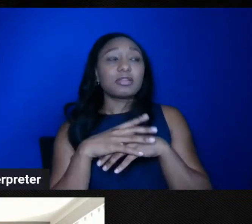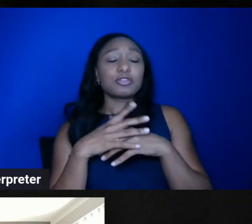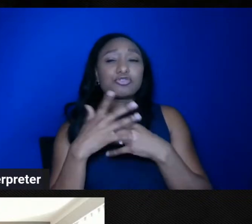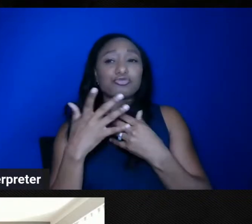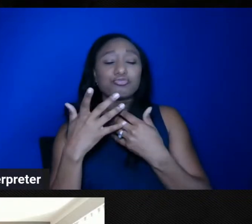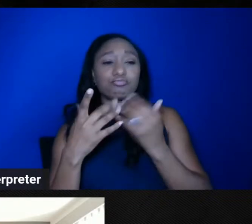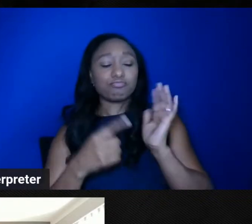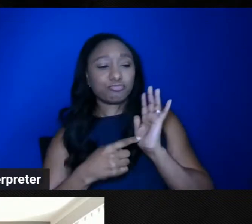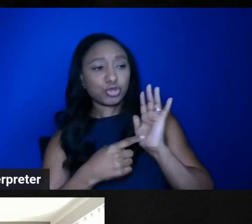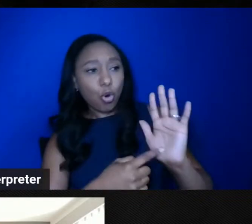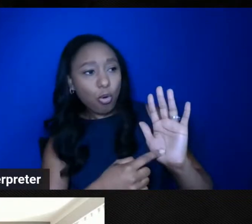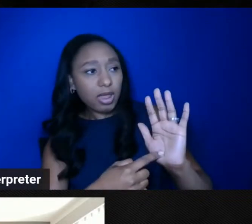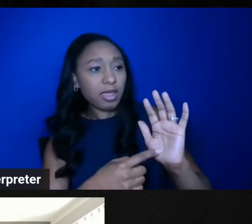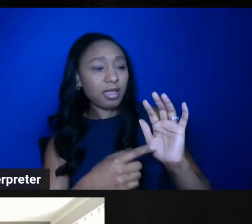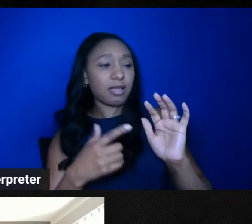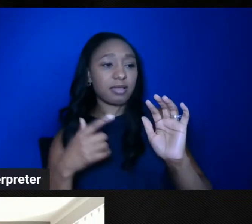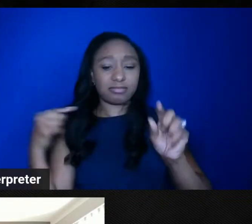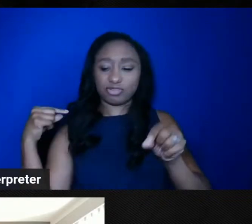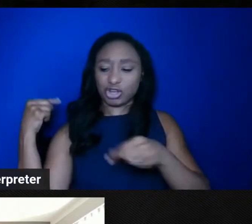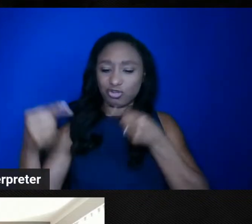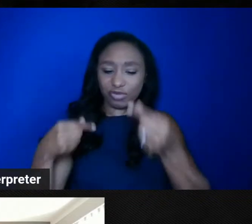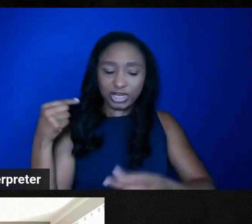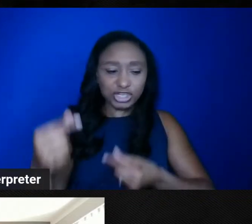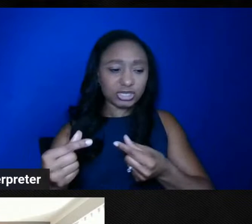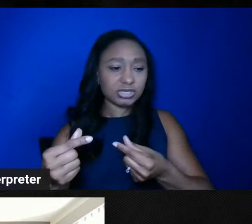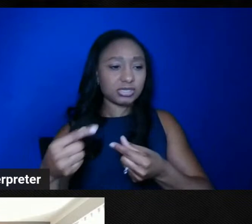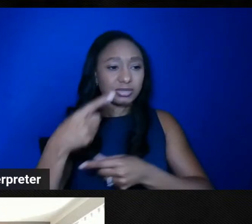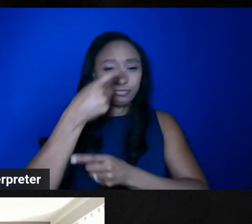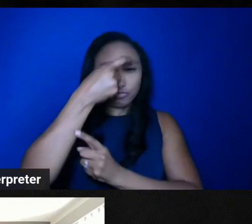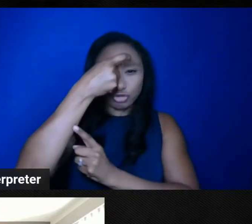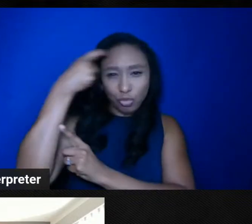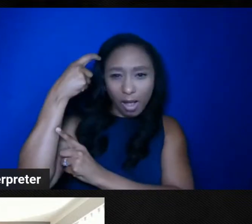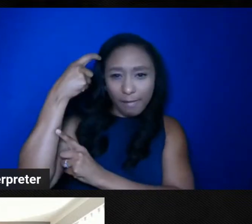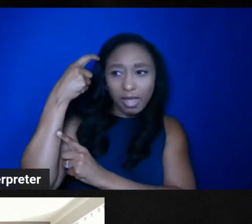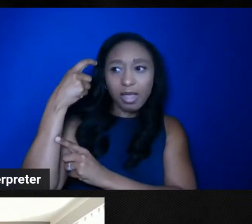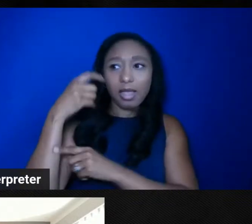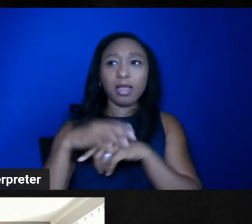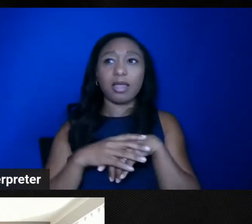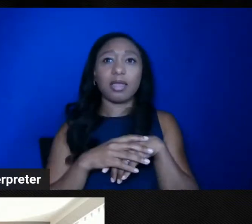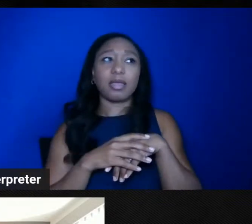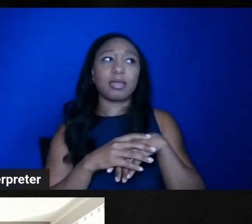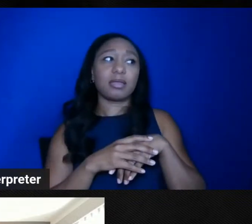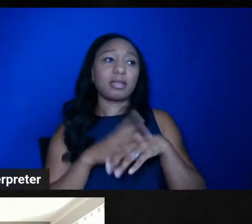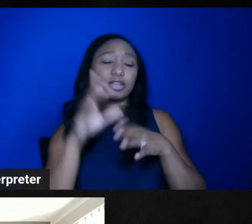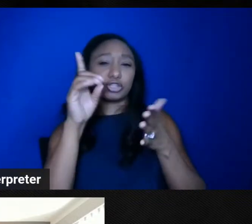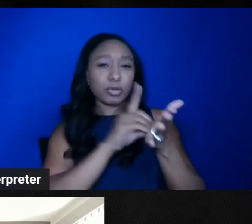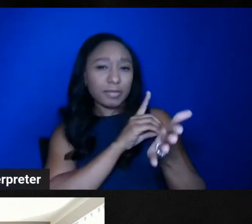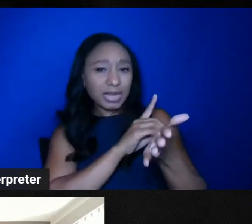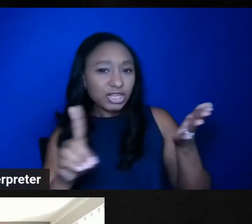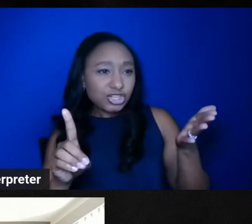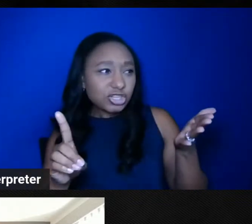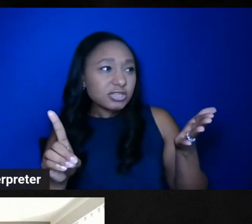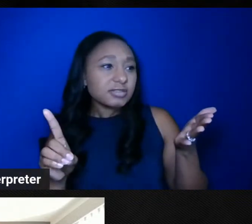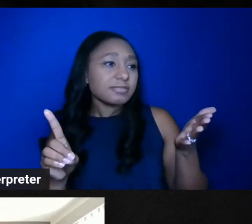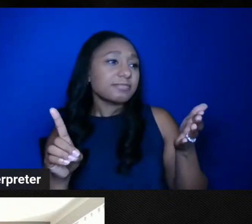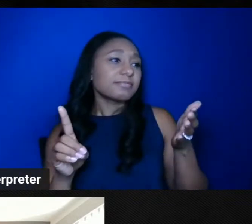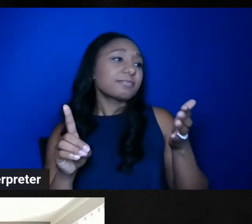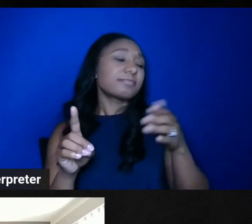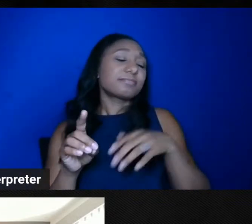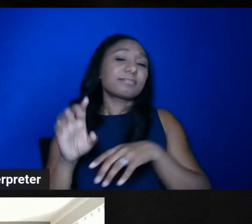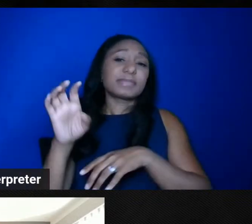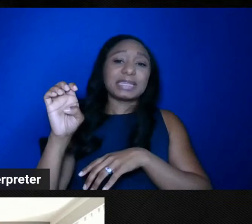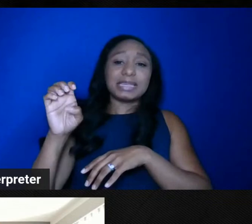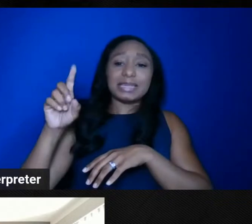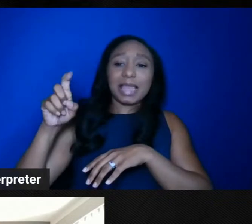The generations of trauma and discrimination and exploitation and exclusion